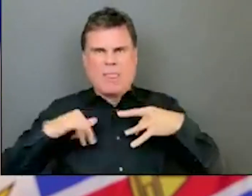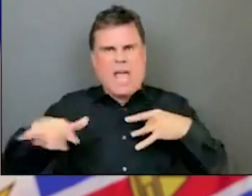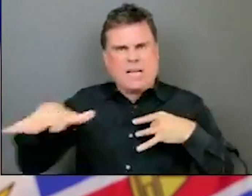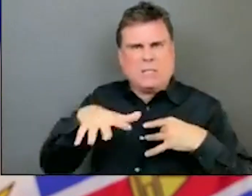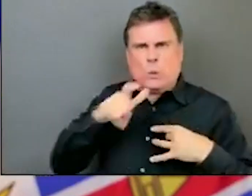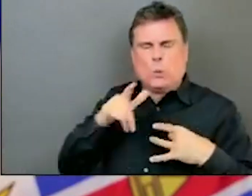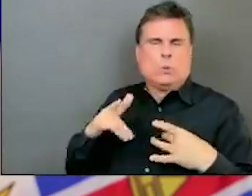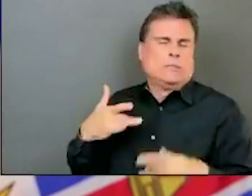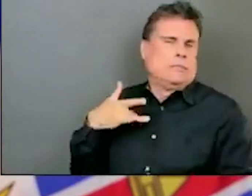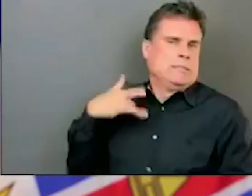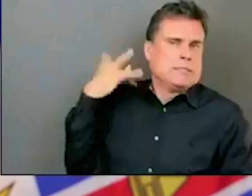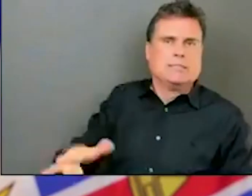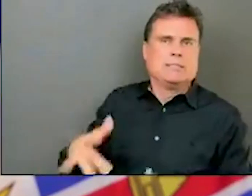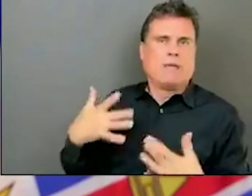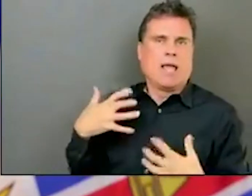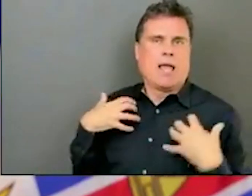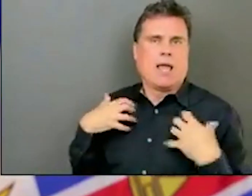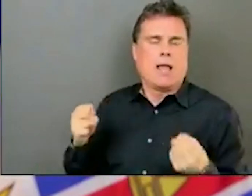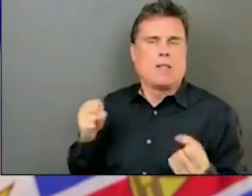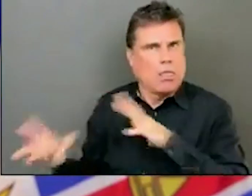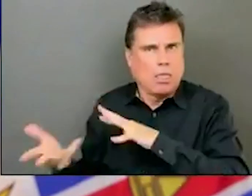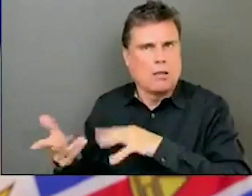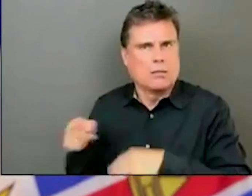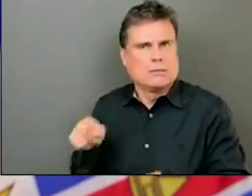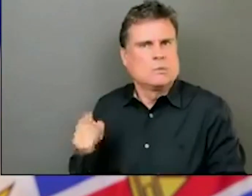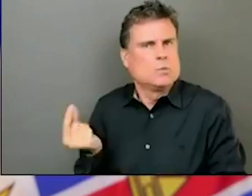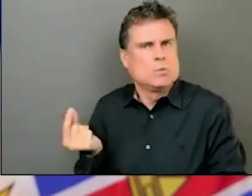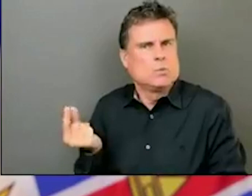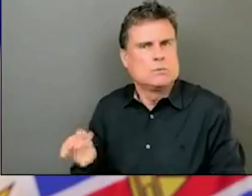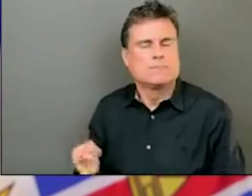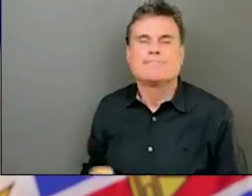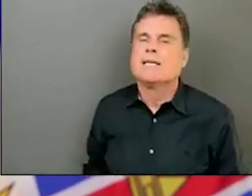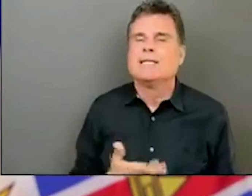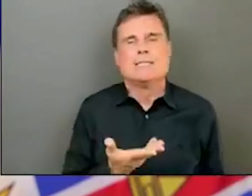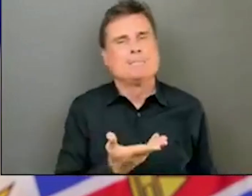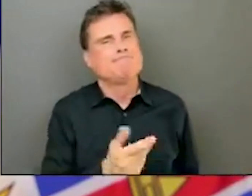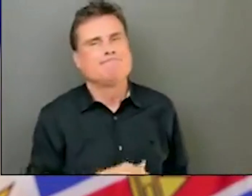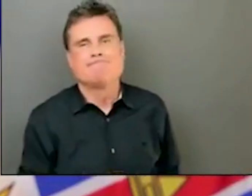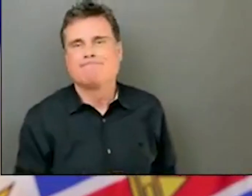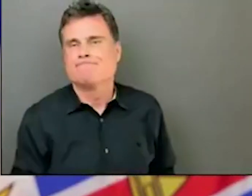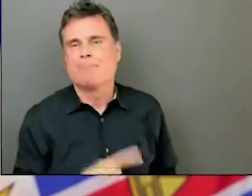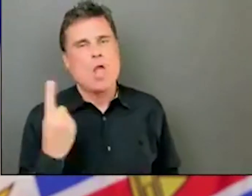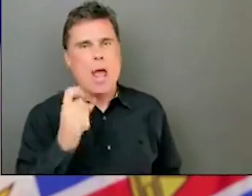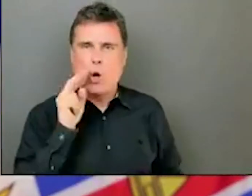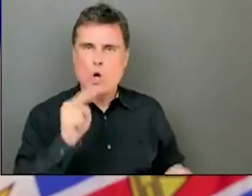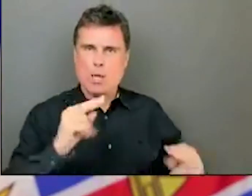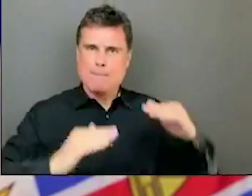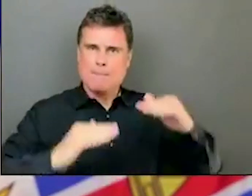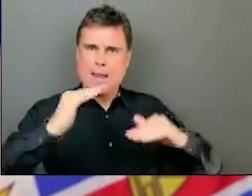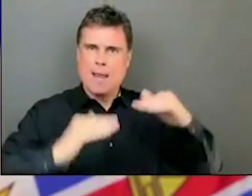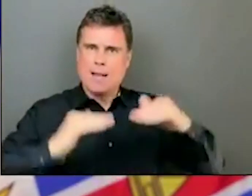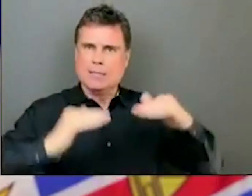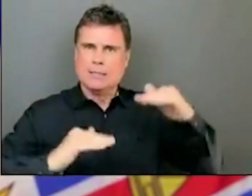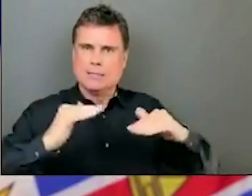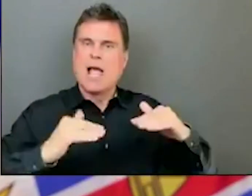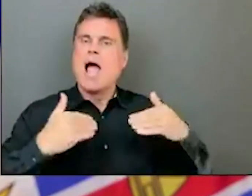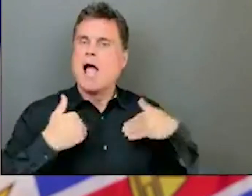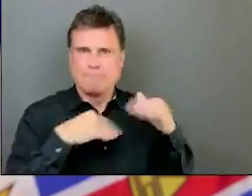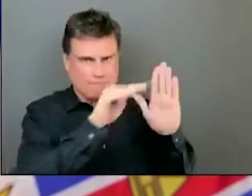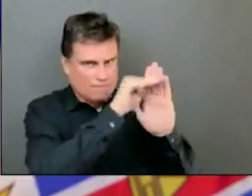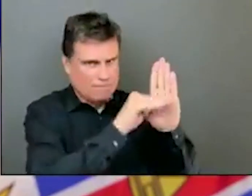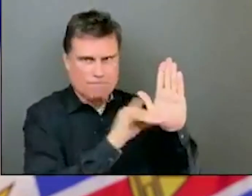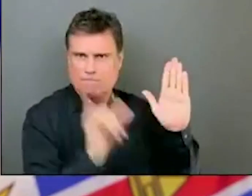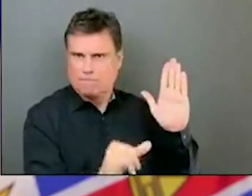Yeah, it is all about balance, and that is why we still have things in place and why